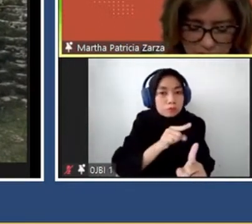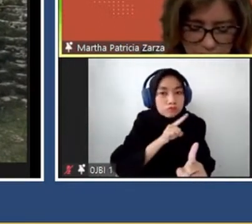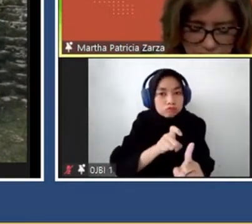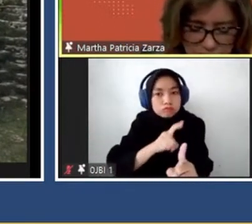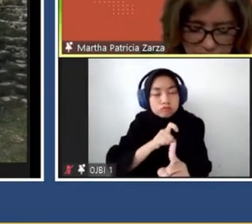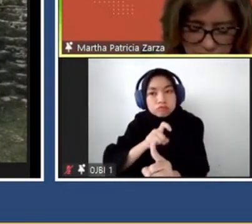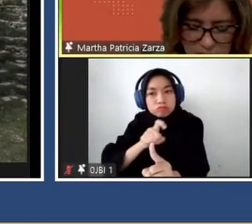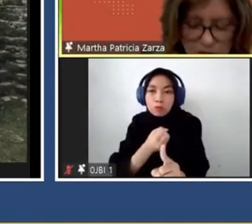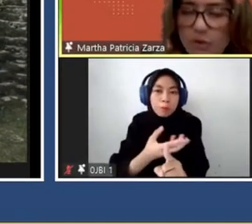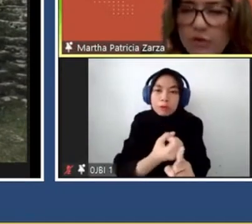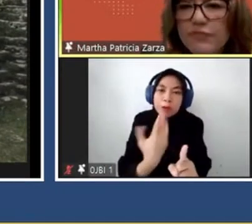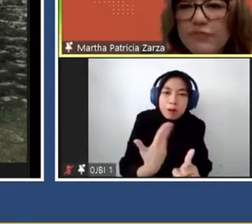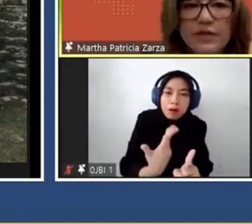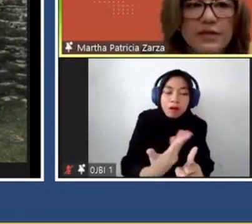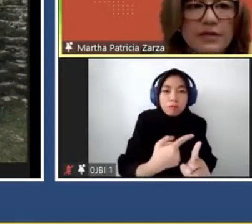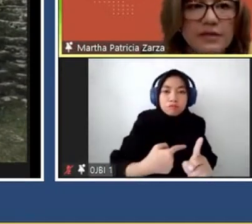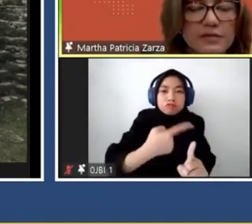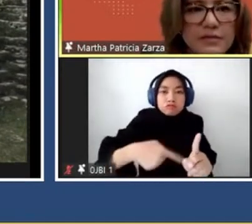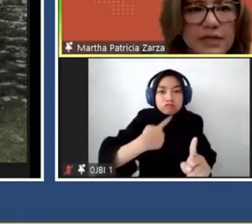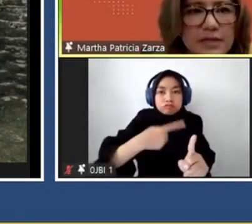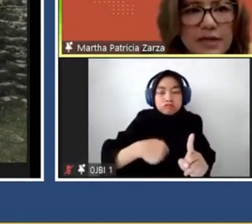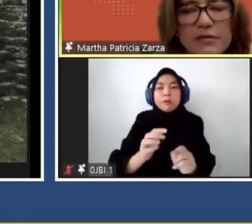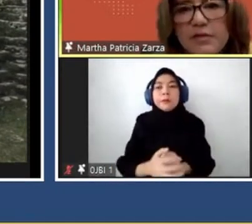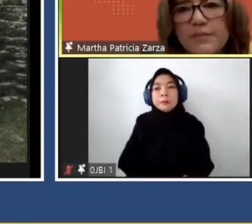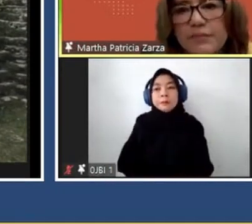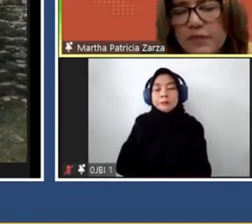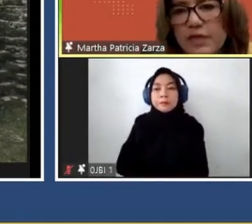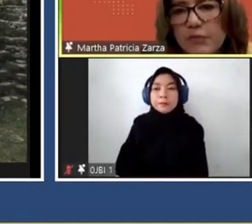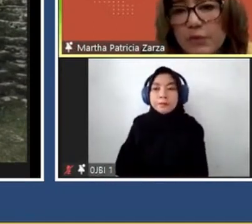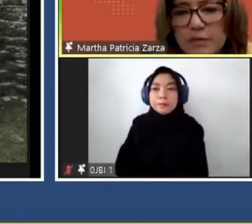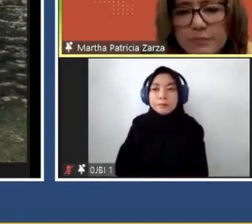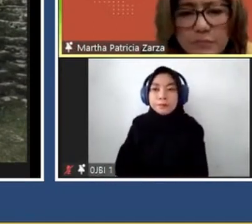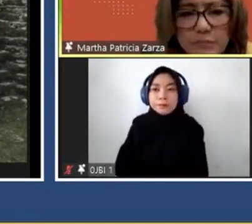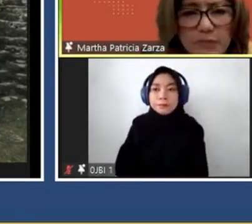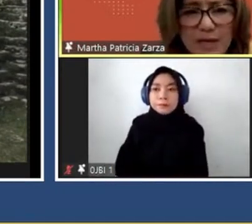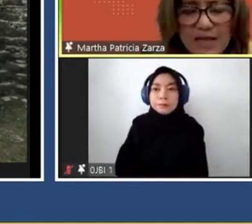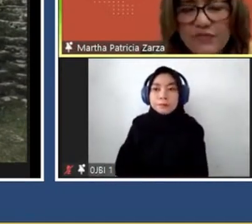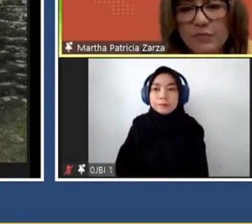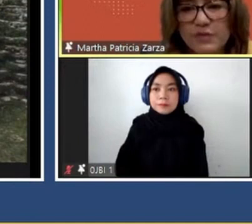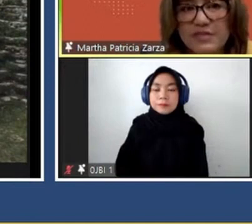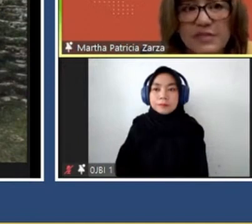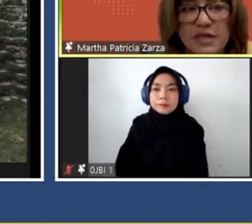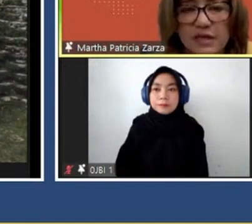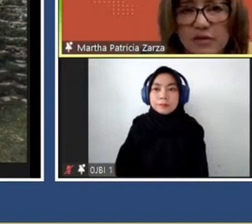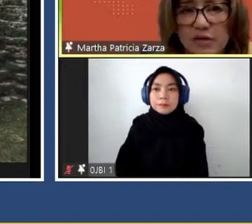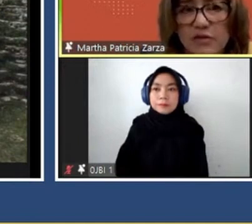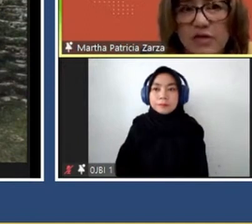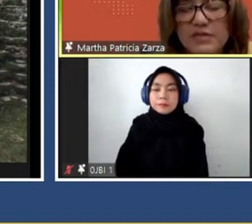was obviously a lot of data that we got from